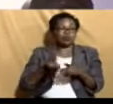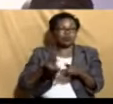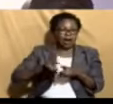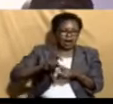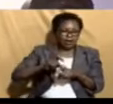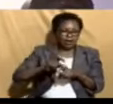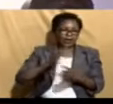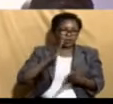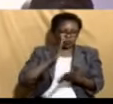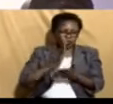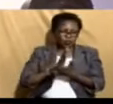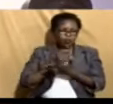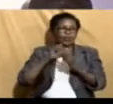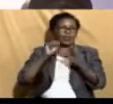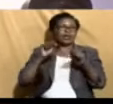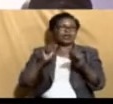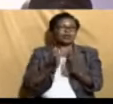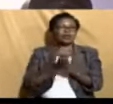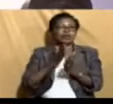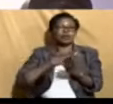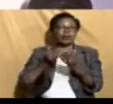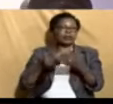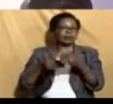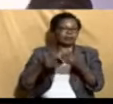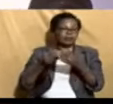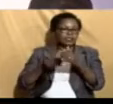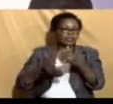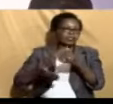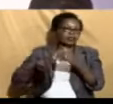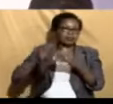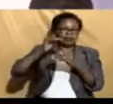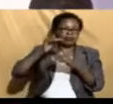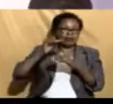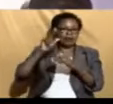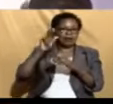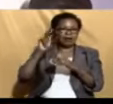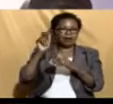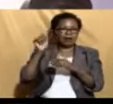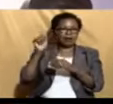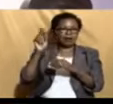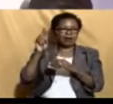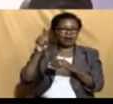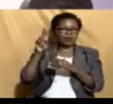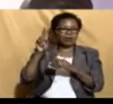concur fully with the submissions of my learned senior, Mr. Karori, who set out